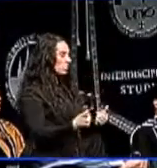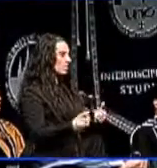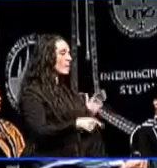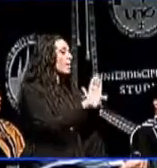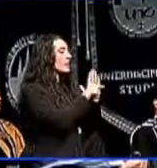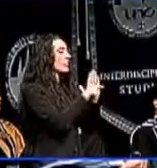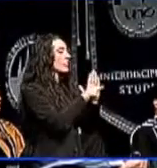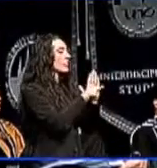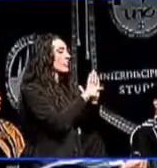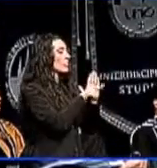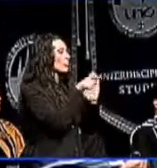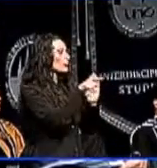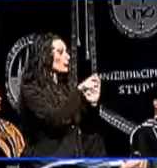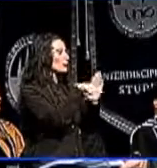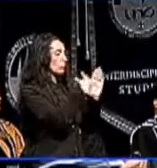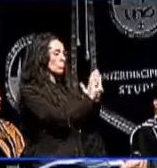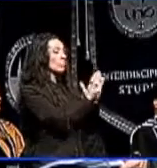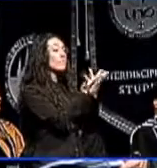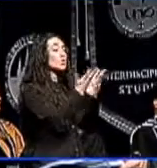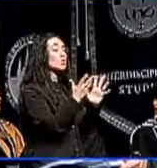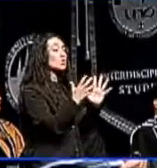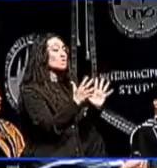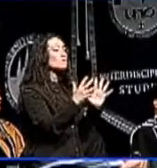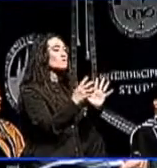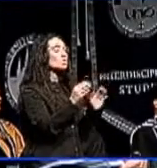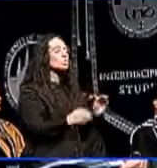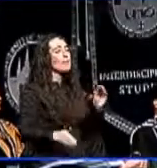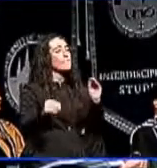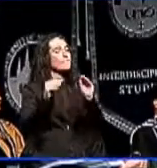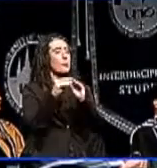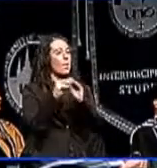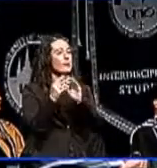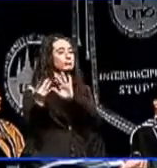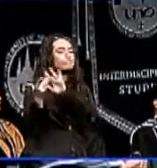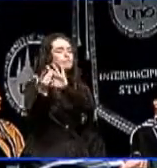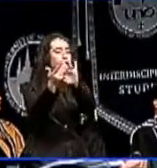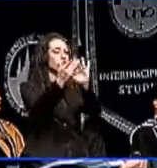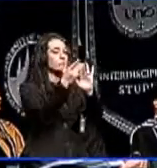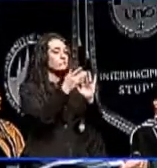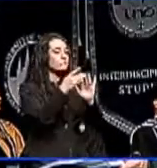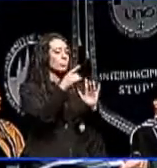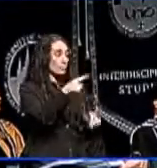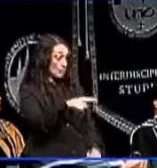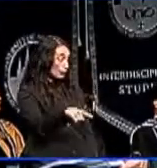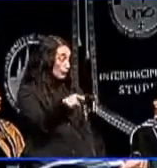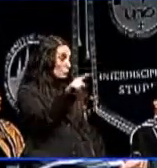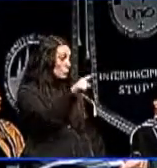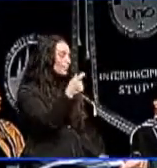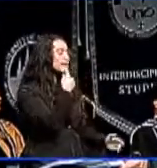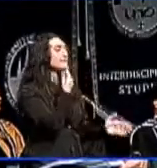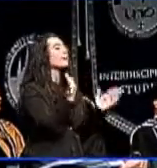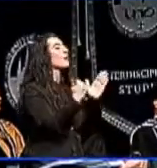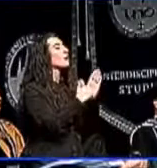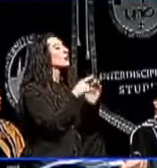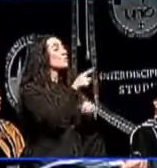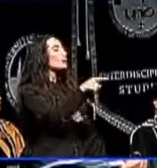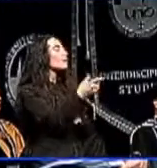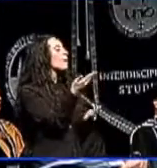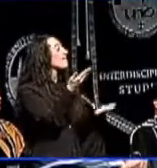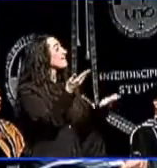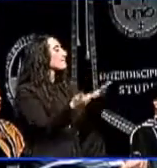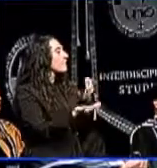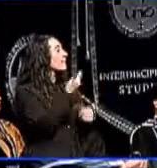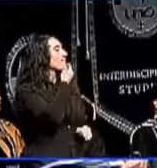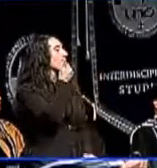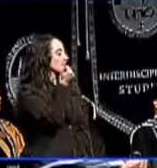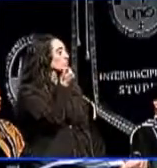school to incarceration facilities. I want to repeat that. You may be the best